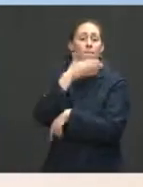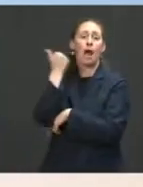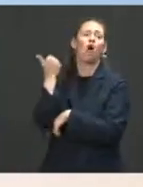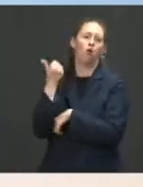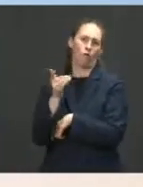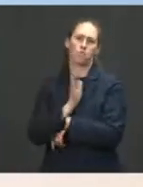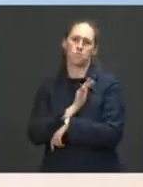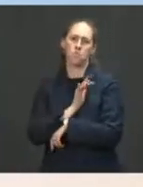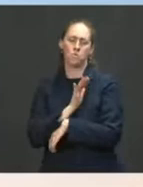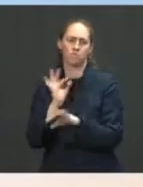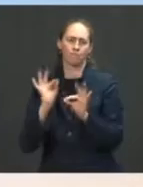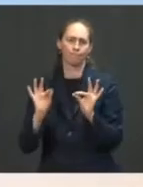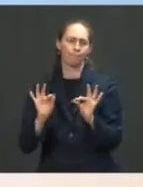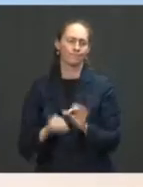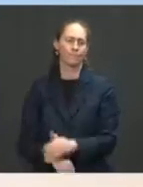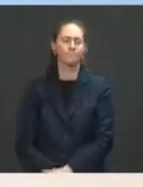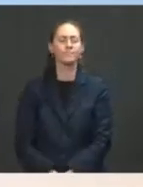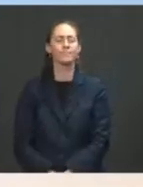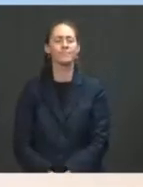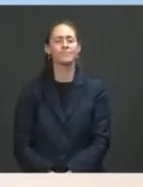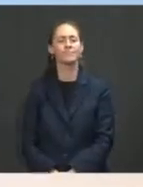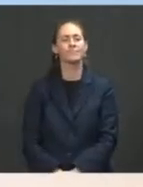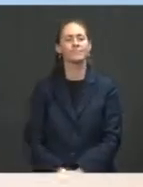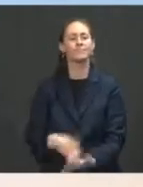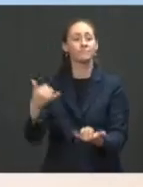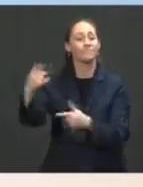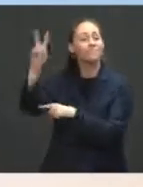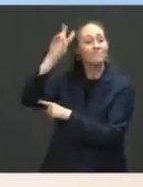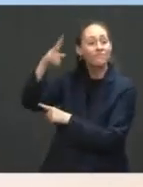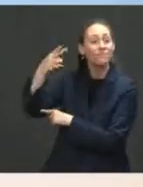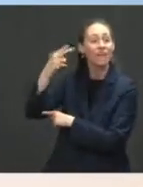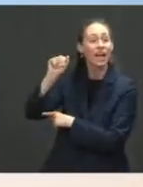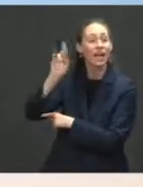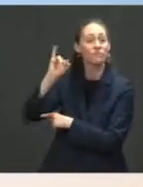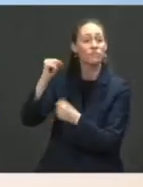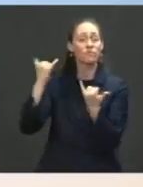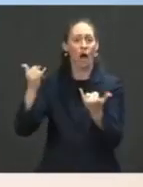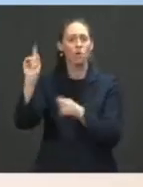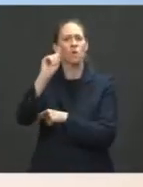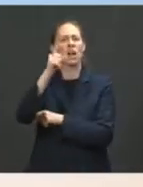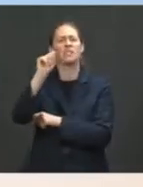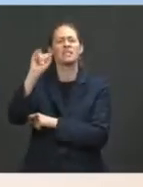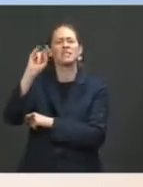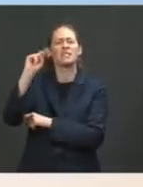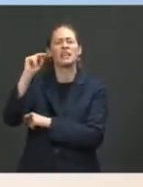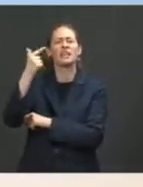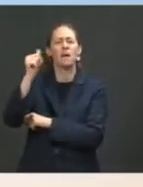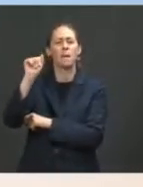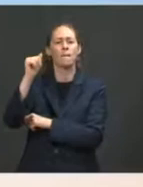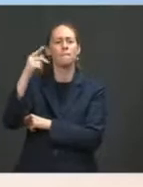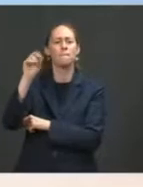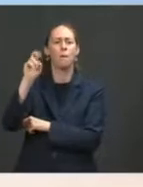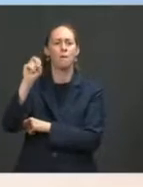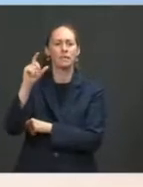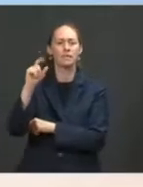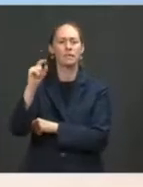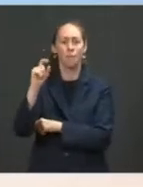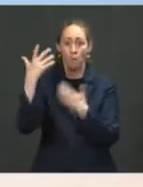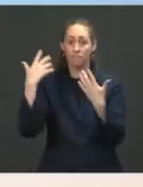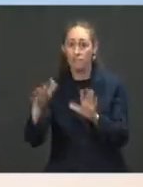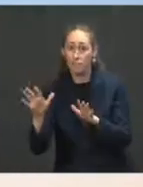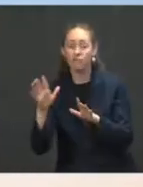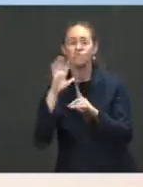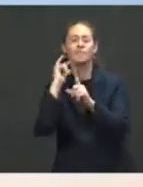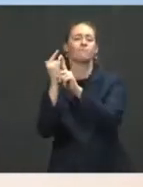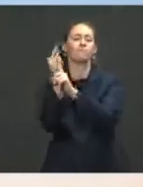you. Vice President Harris is currently, as you know, in Singapore. Her next step will be Vietnam. This trip is an important